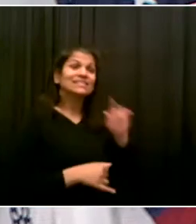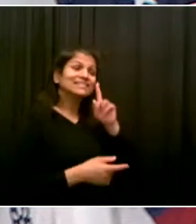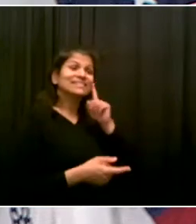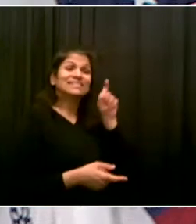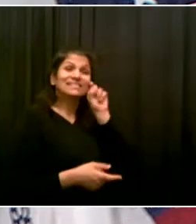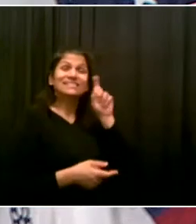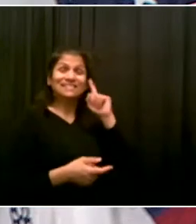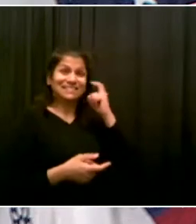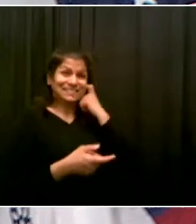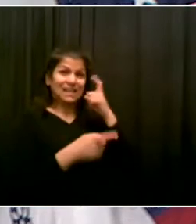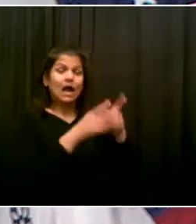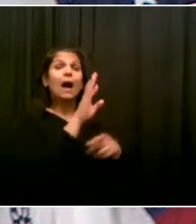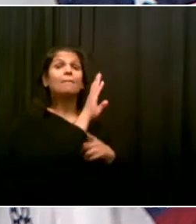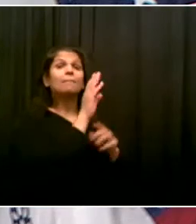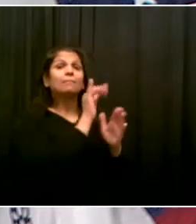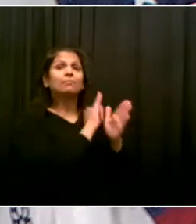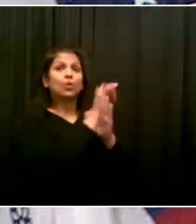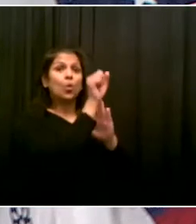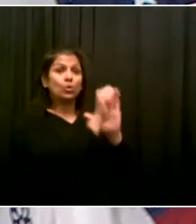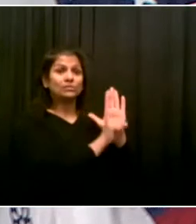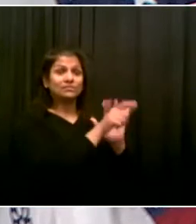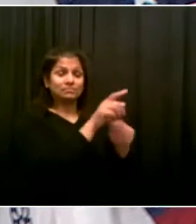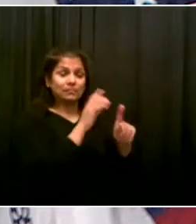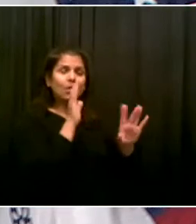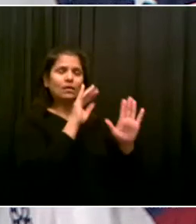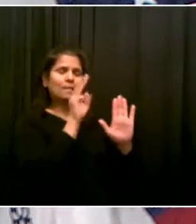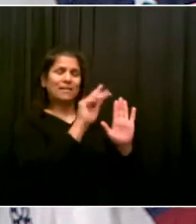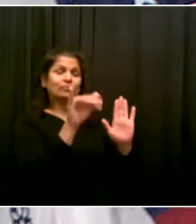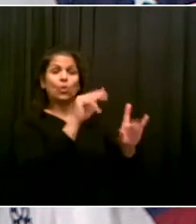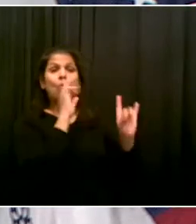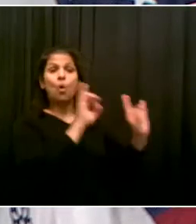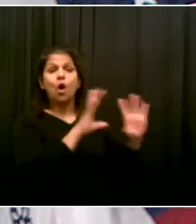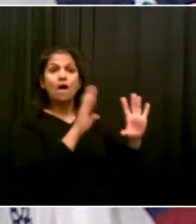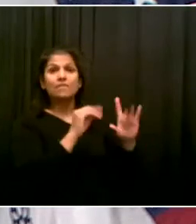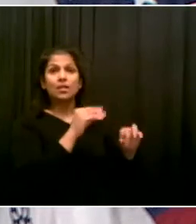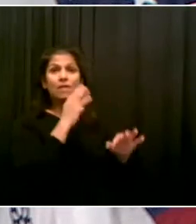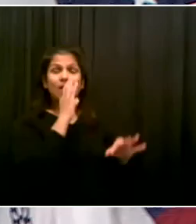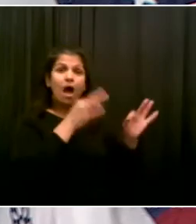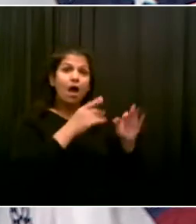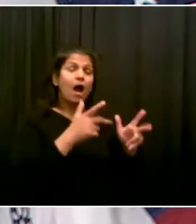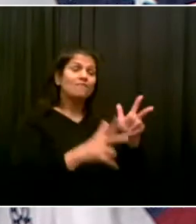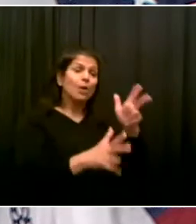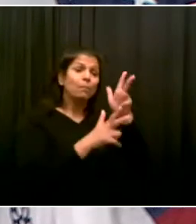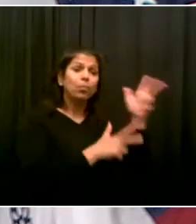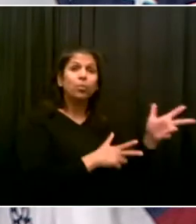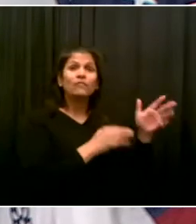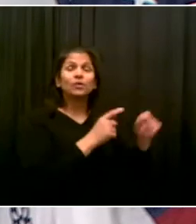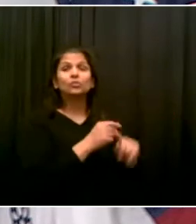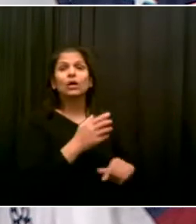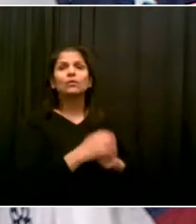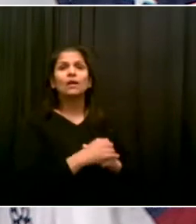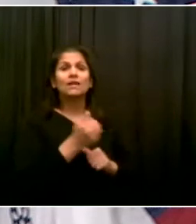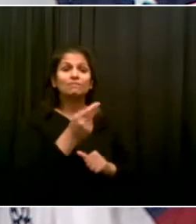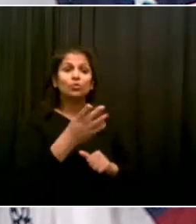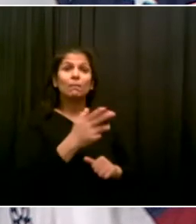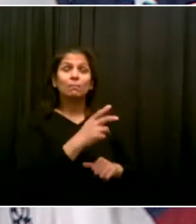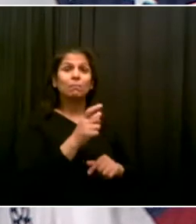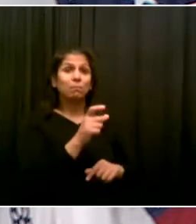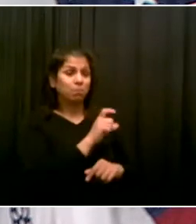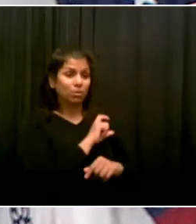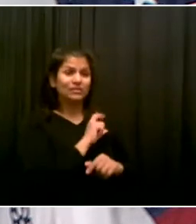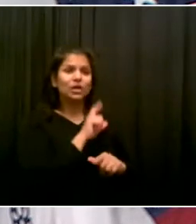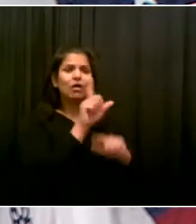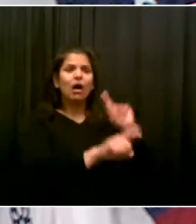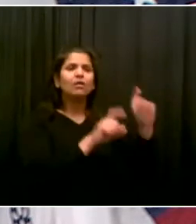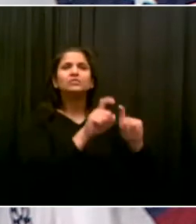that in a traffic stop where there's a number of officers around, there was just no reason in the world to use a gun.